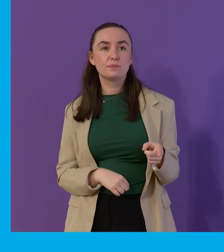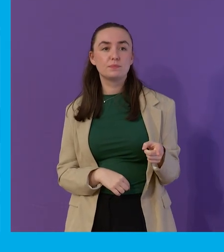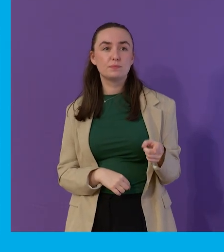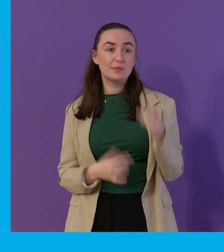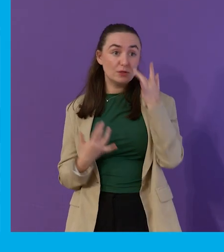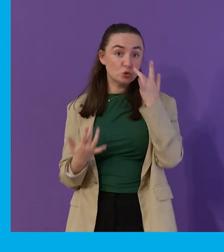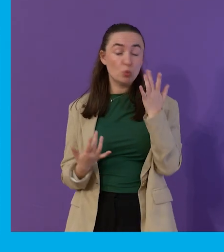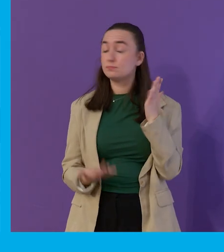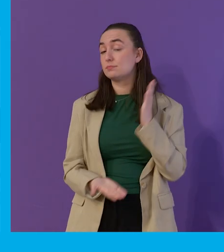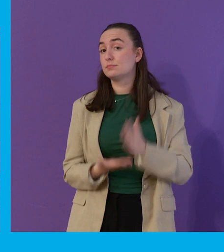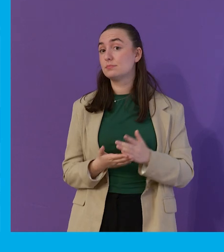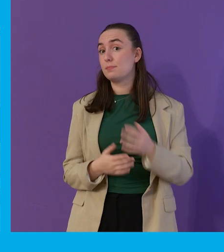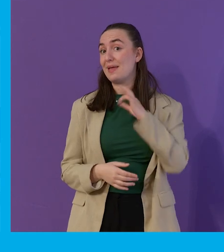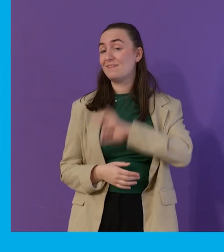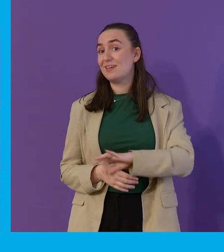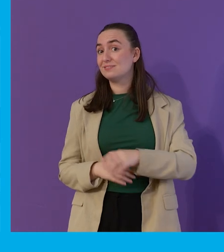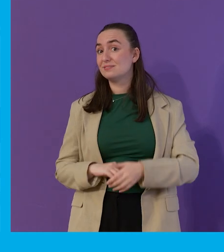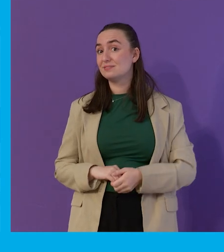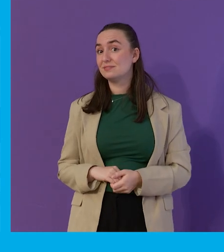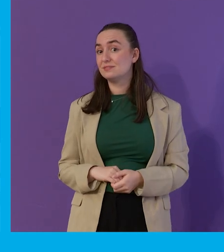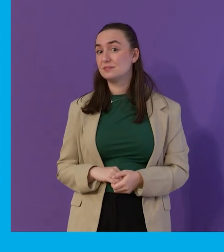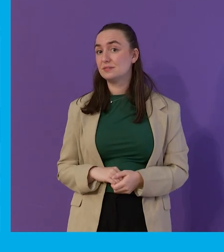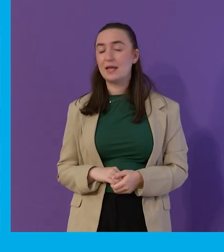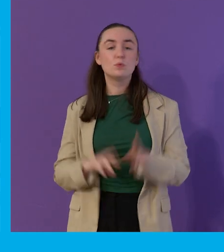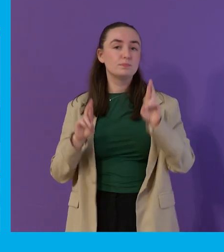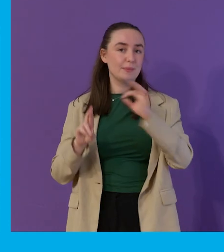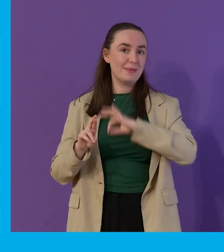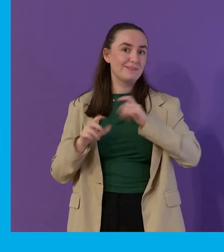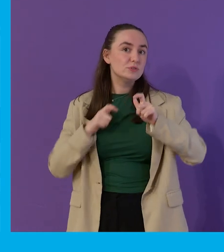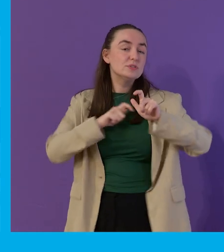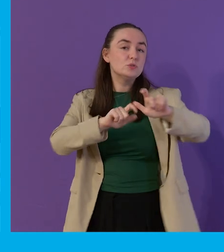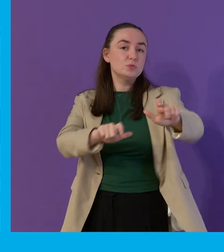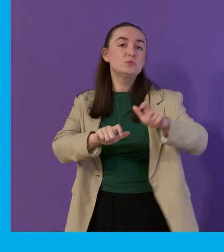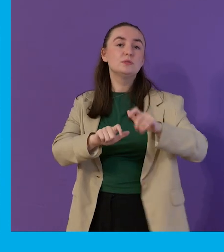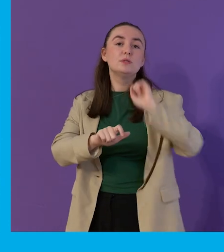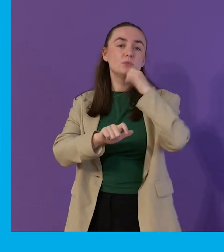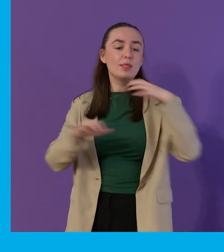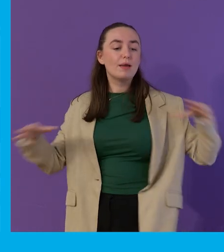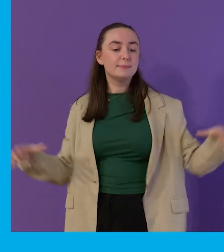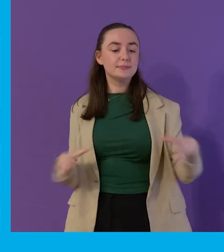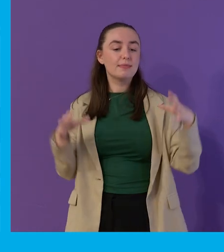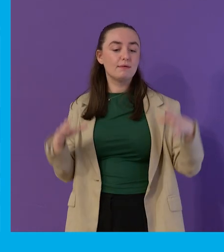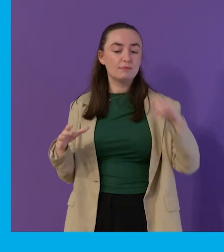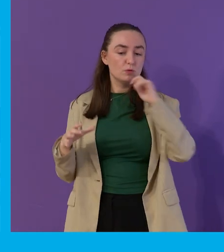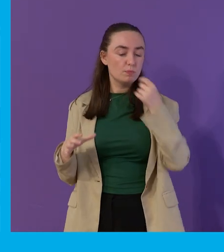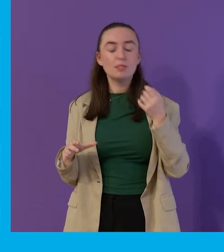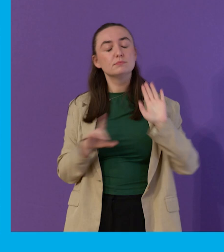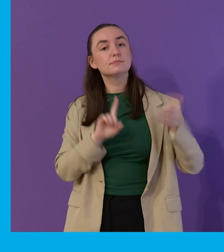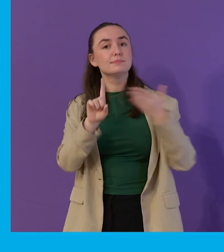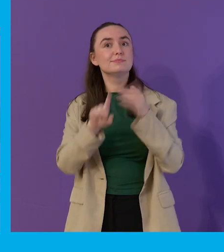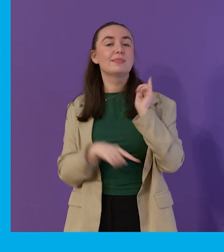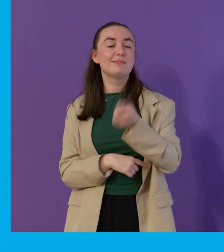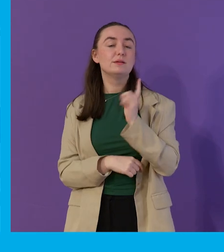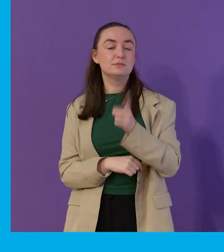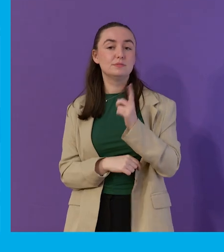mutual benefit. And as long as this mutual benefit continues, they will come together consensually to do this. And I think this is an important thing, that it